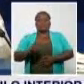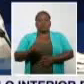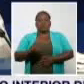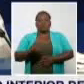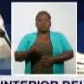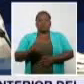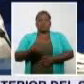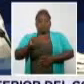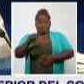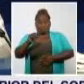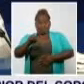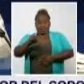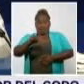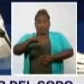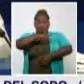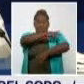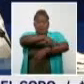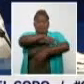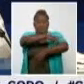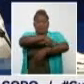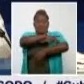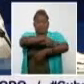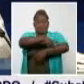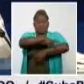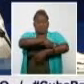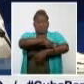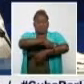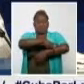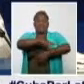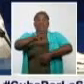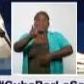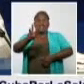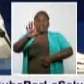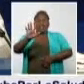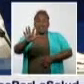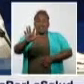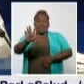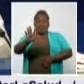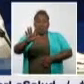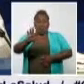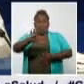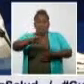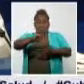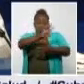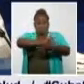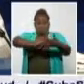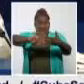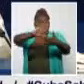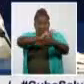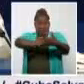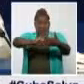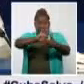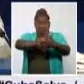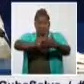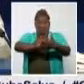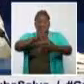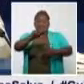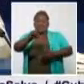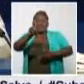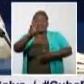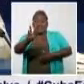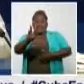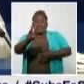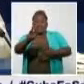And of the 35 countries of the Americas, 13 have rates above